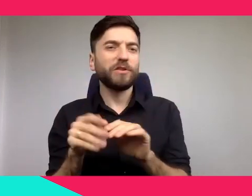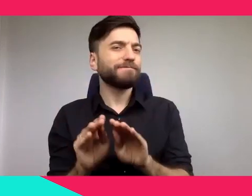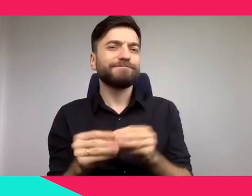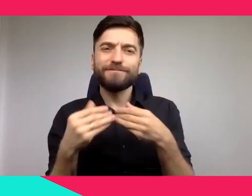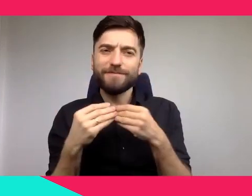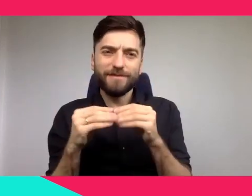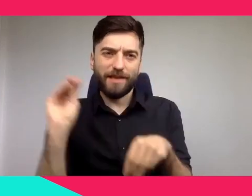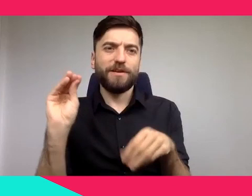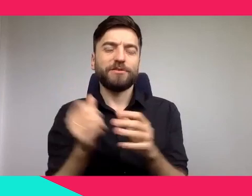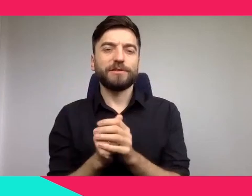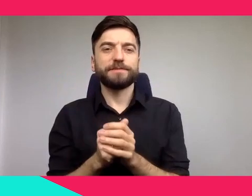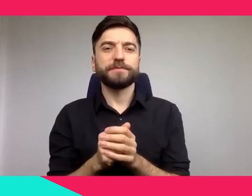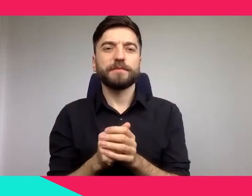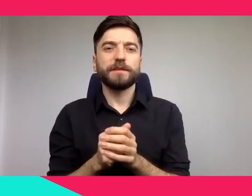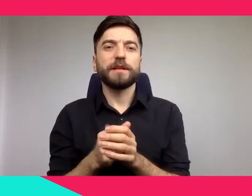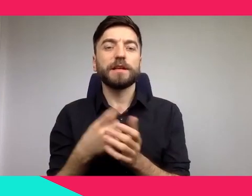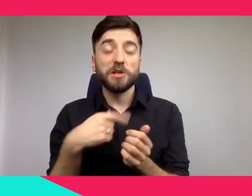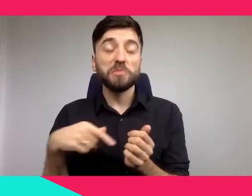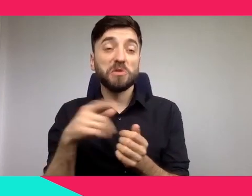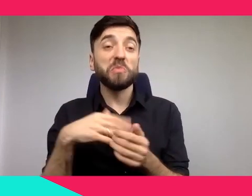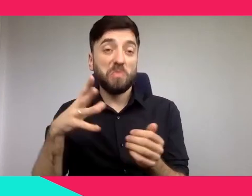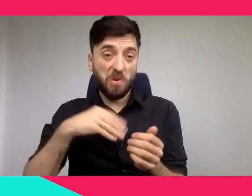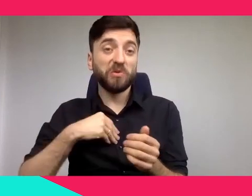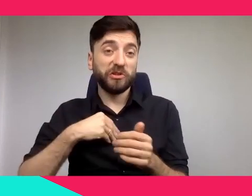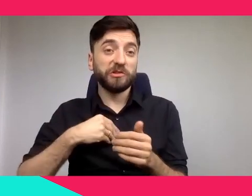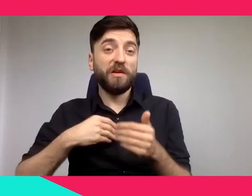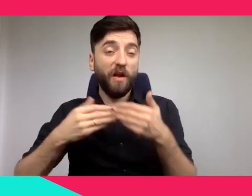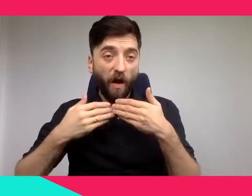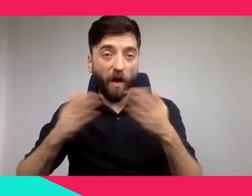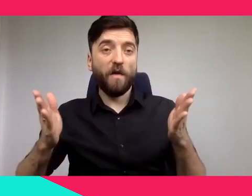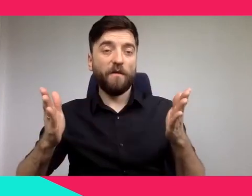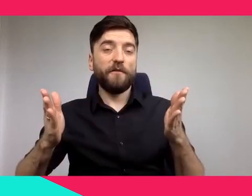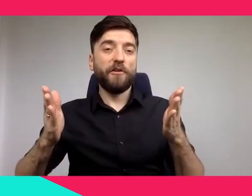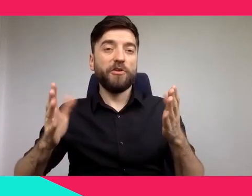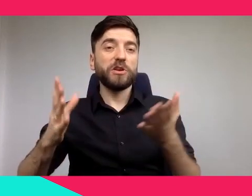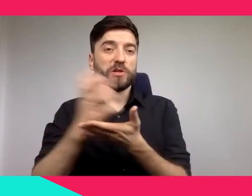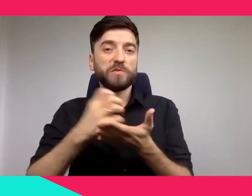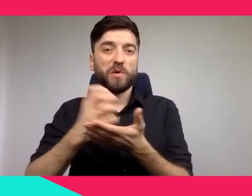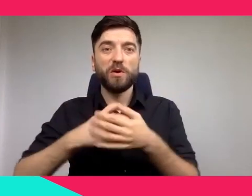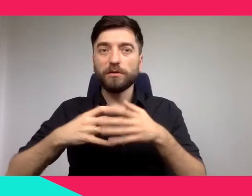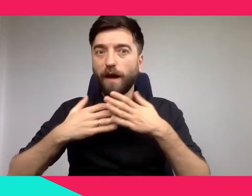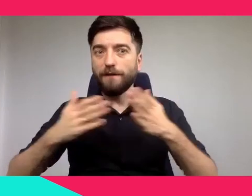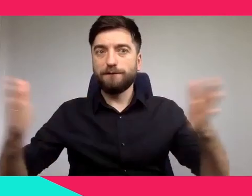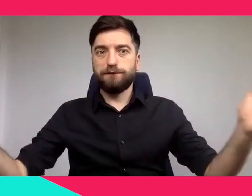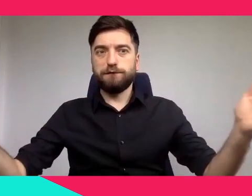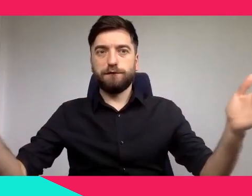open up museum collections in general and the Rijksmuseum collections in